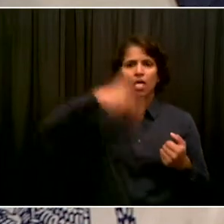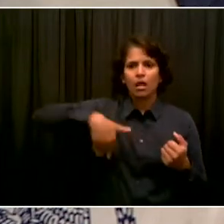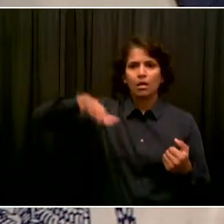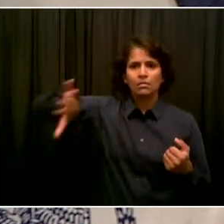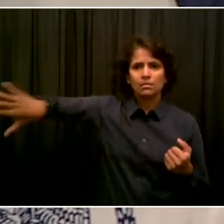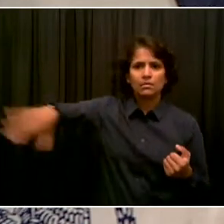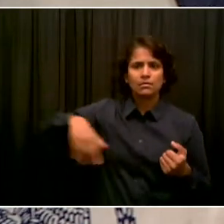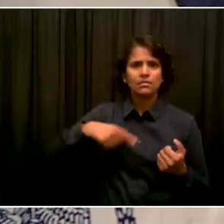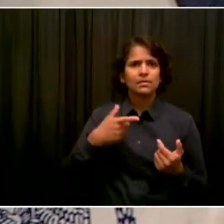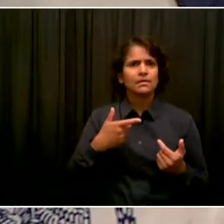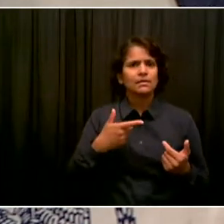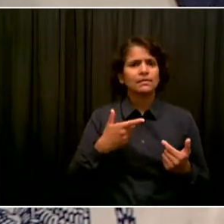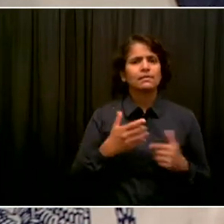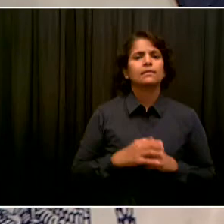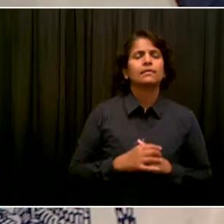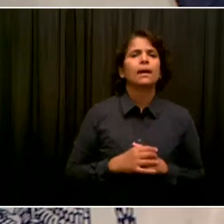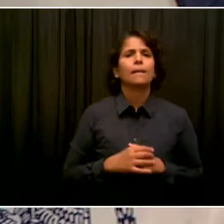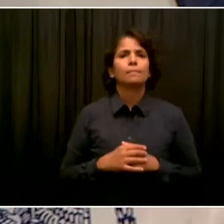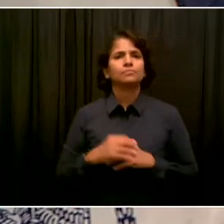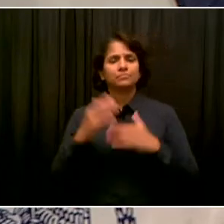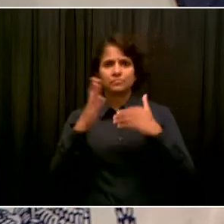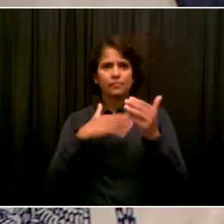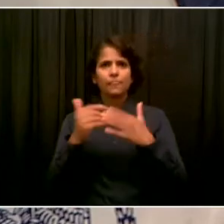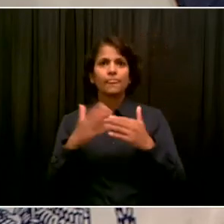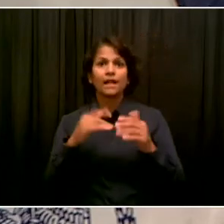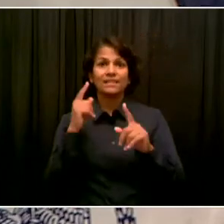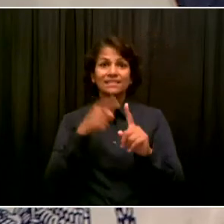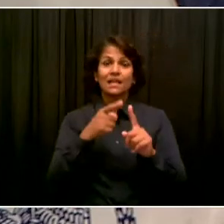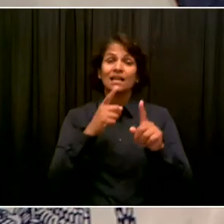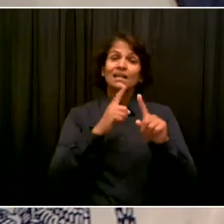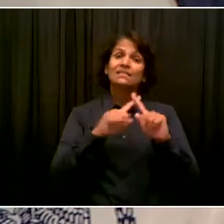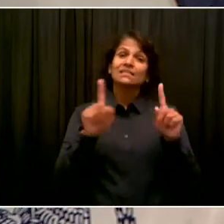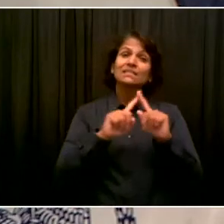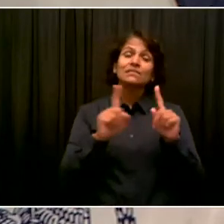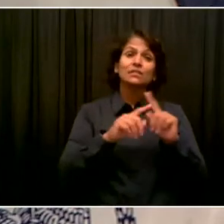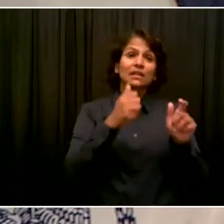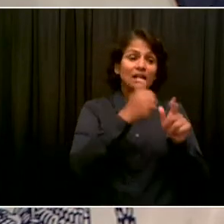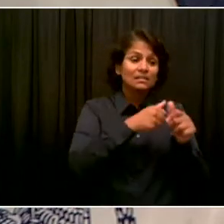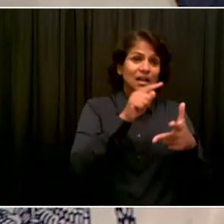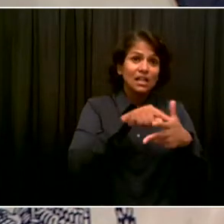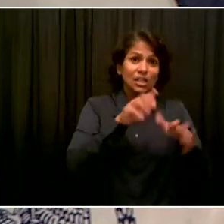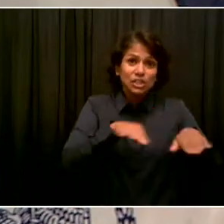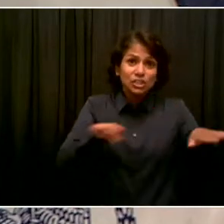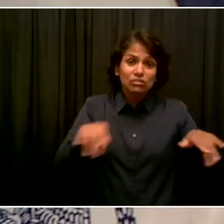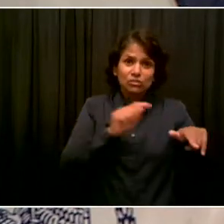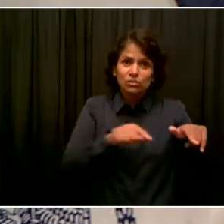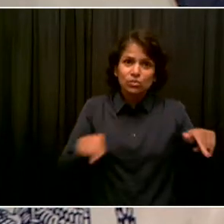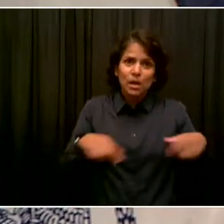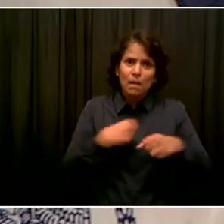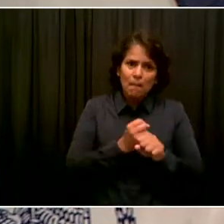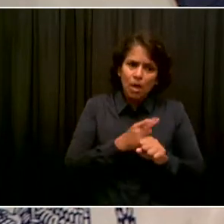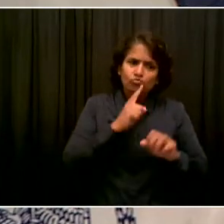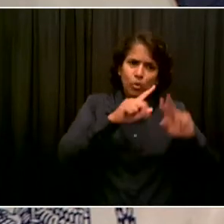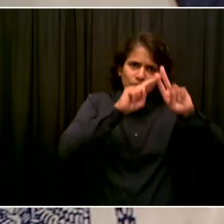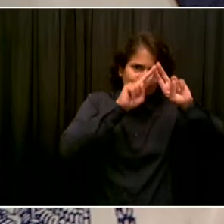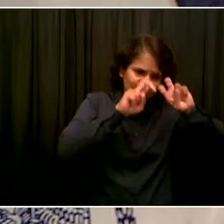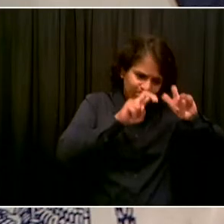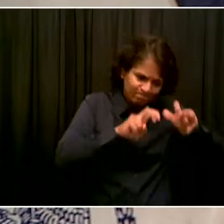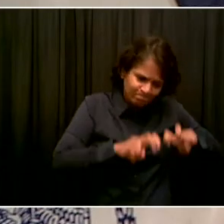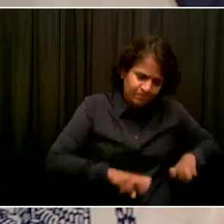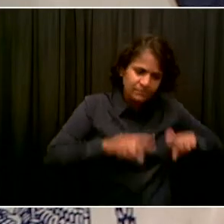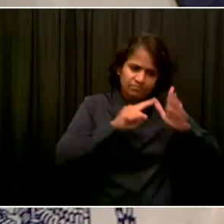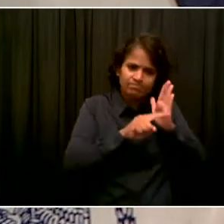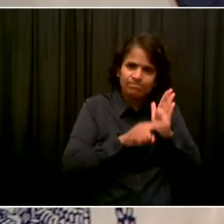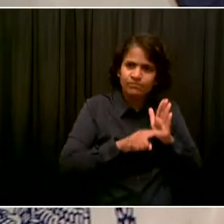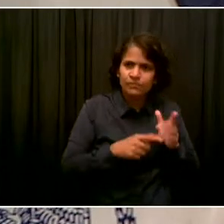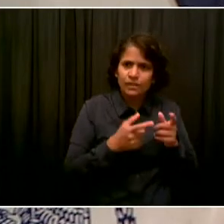every one of these needs a full investigation, and we have to act on what we find. I'm waiting to hear on these recent